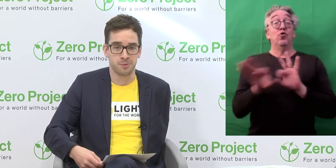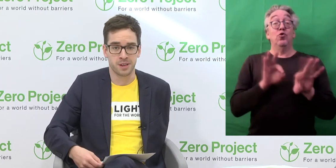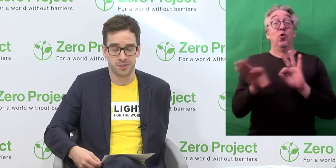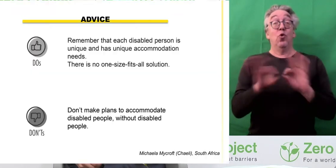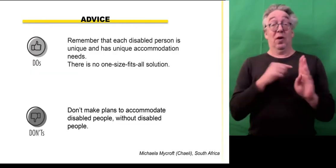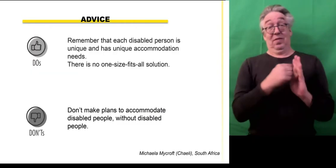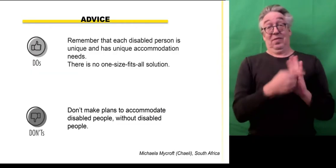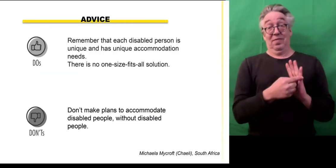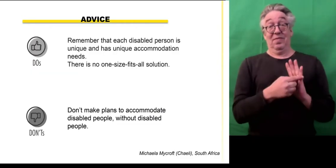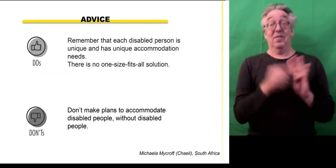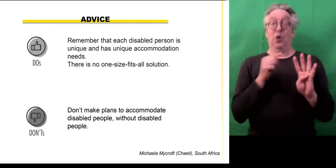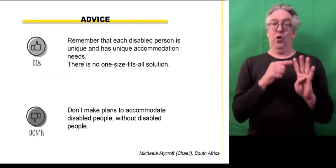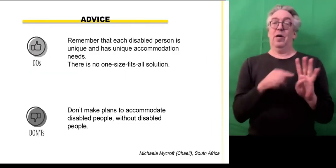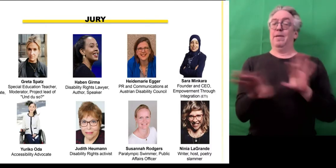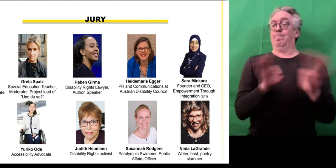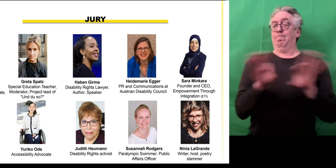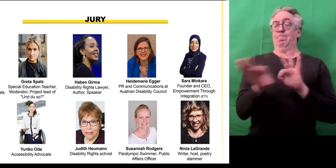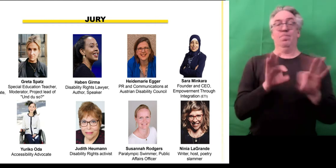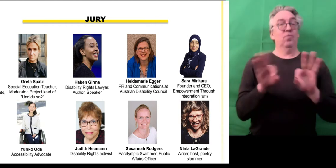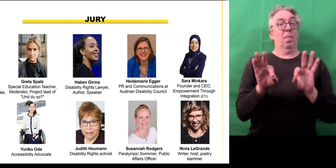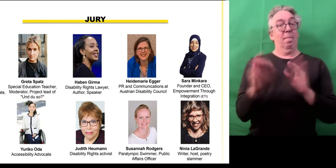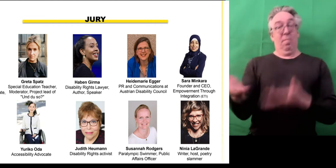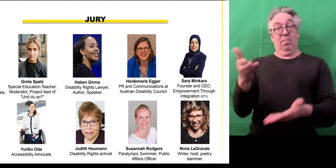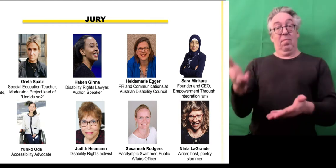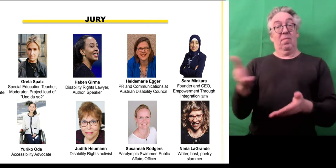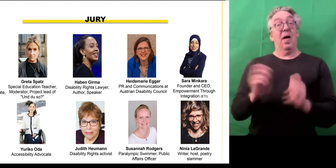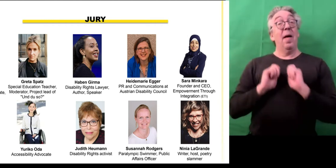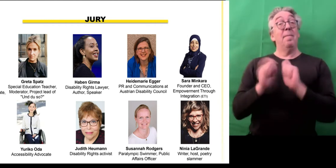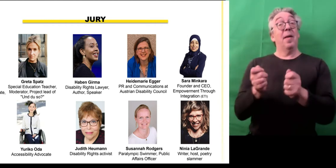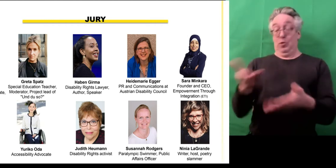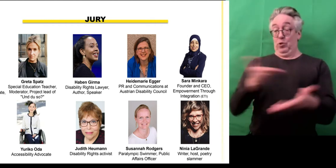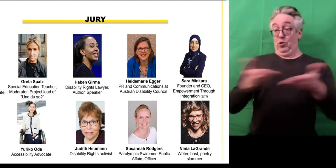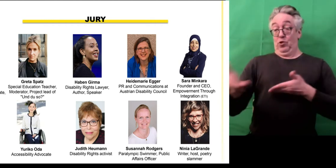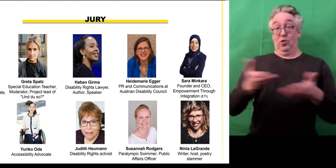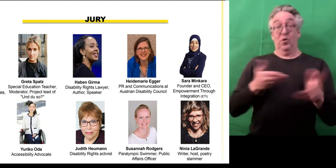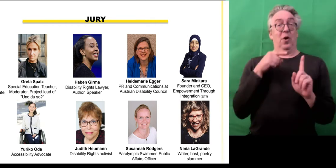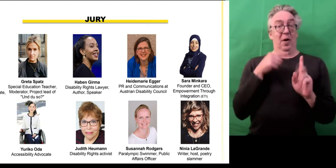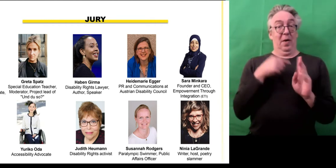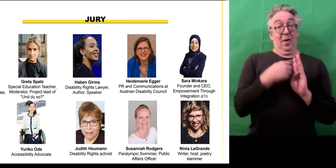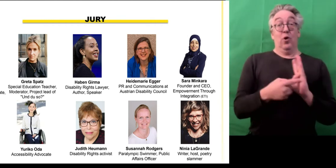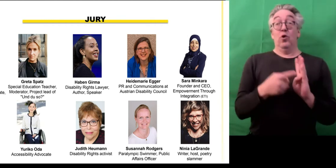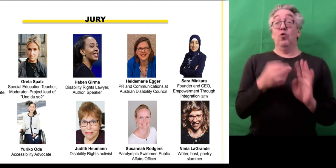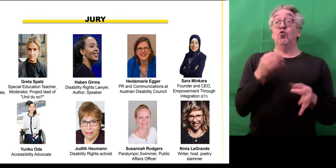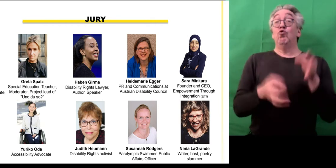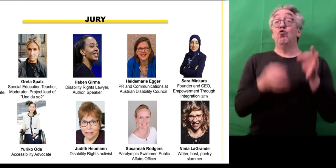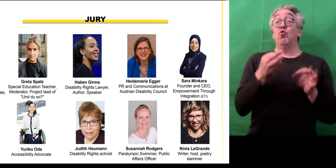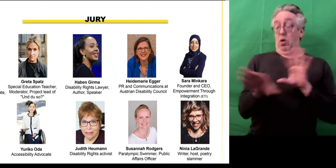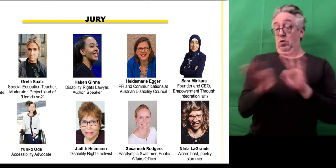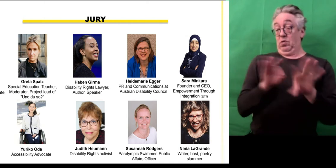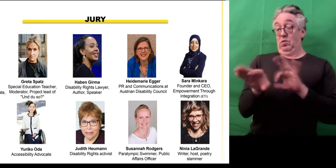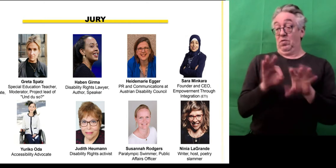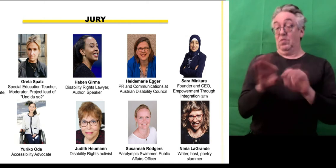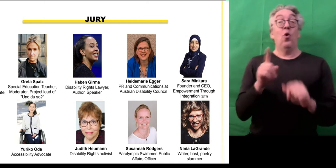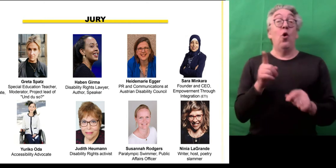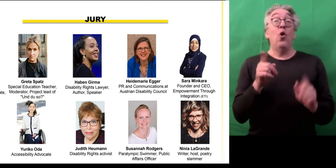the nominations that we have got, who has won. We can see our jury members here, and Heidemarie